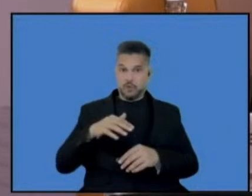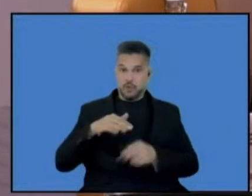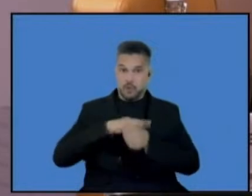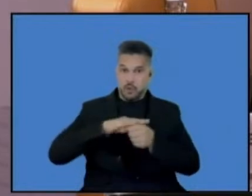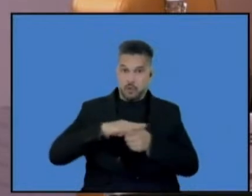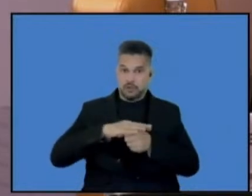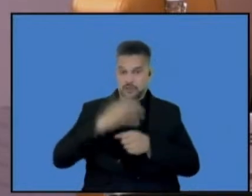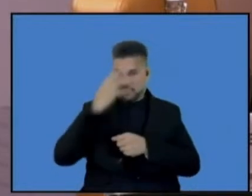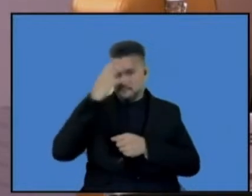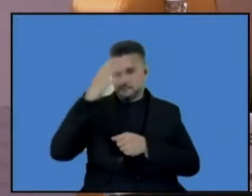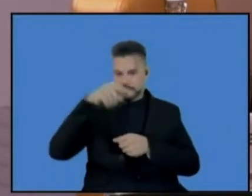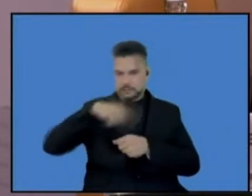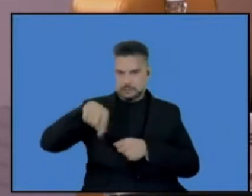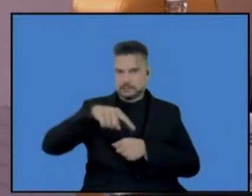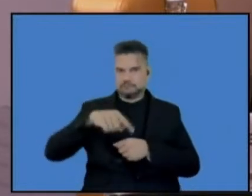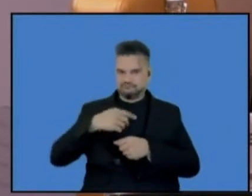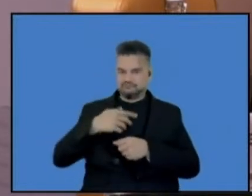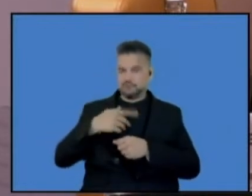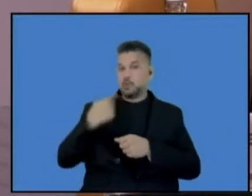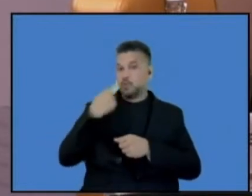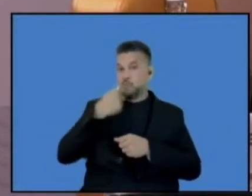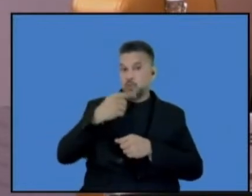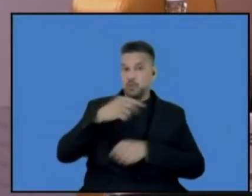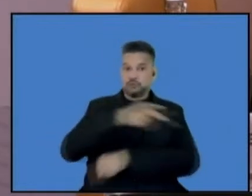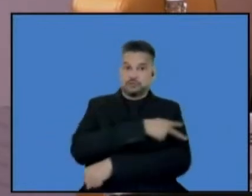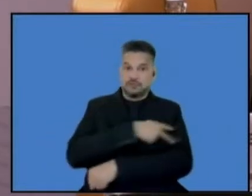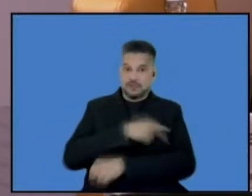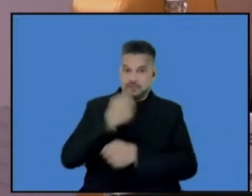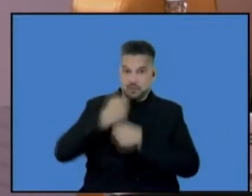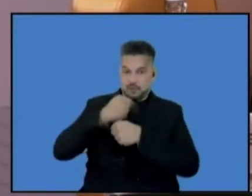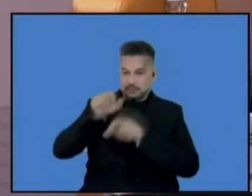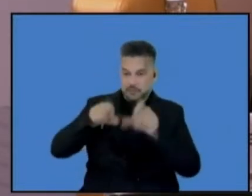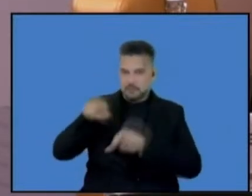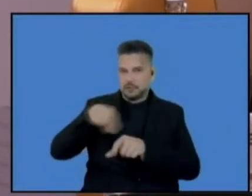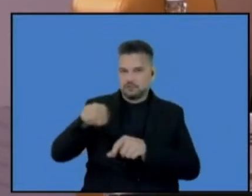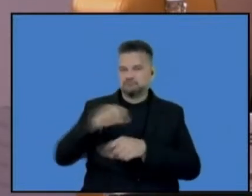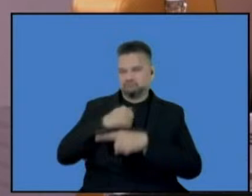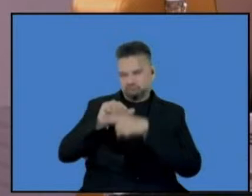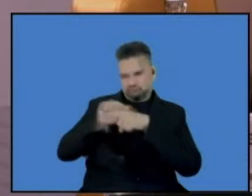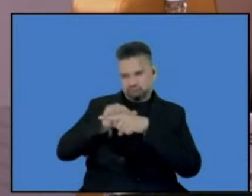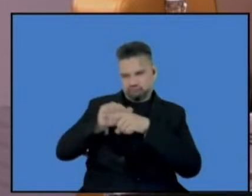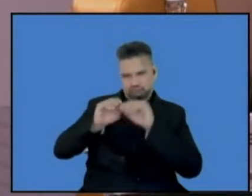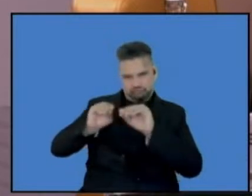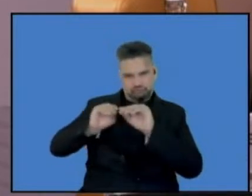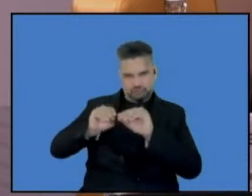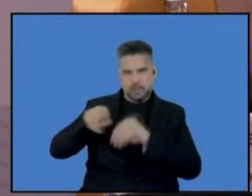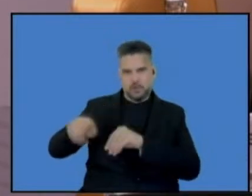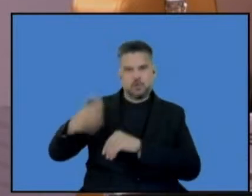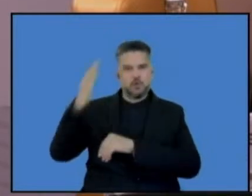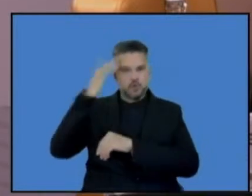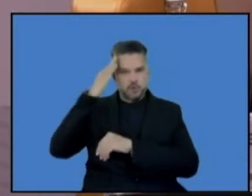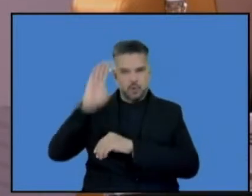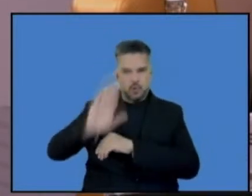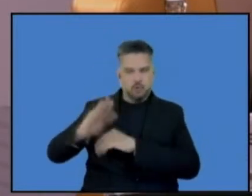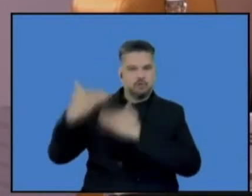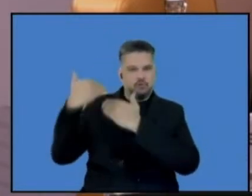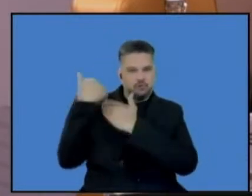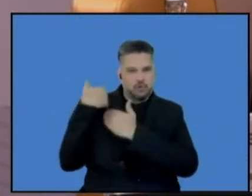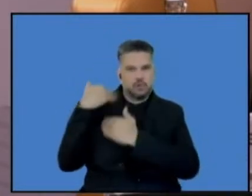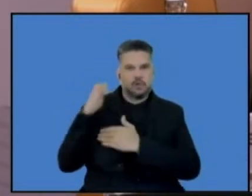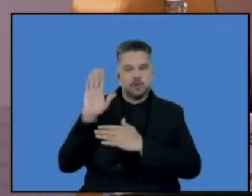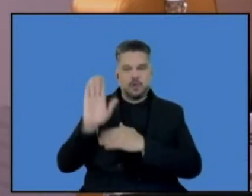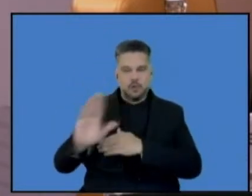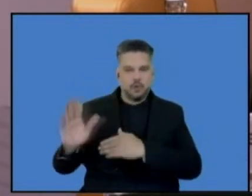strengthened in terms of the capacity to ensure that they know their roles, their obligation to do their job, to work on the